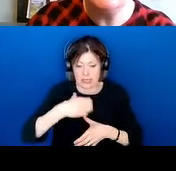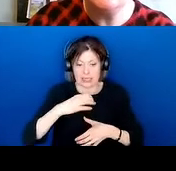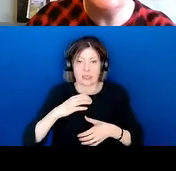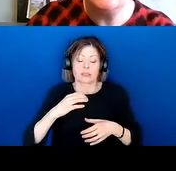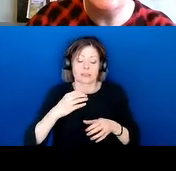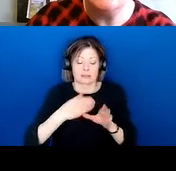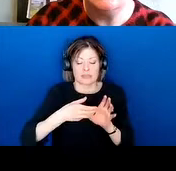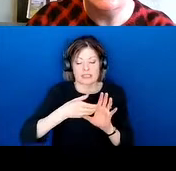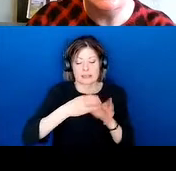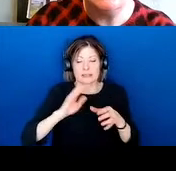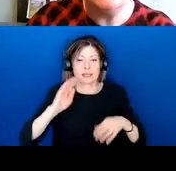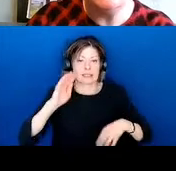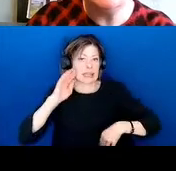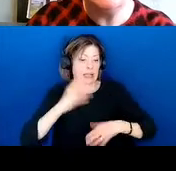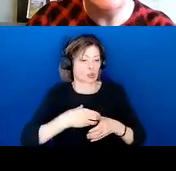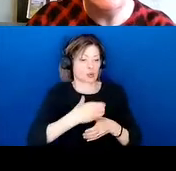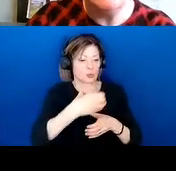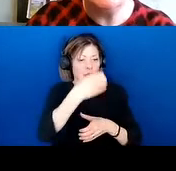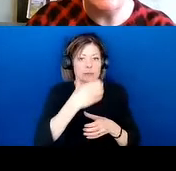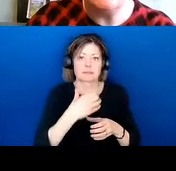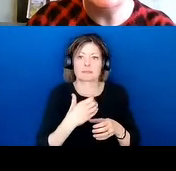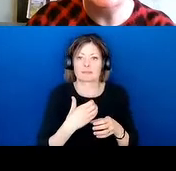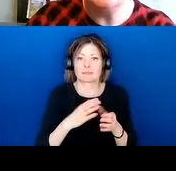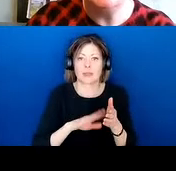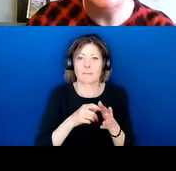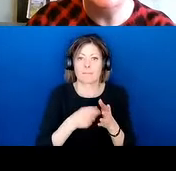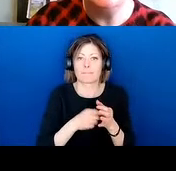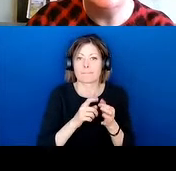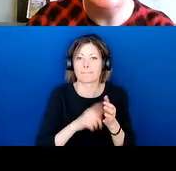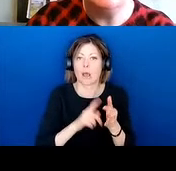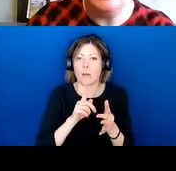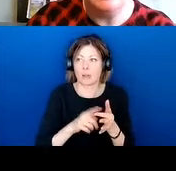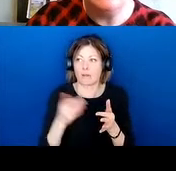travels. He called it his castle.